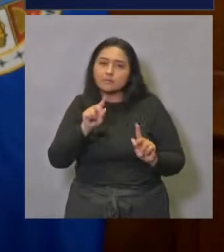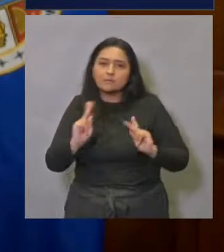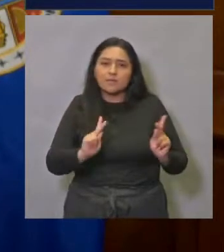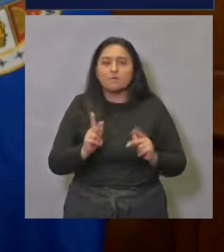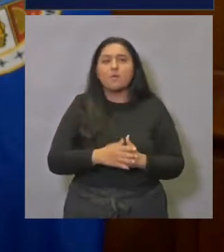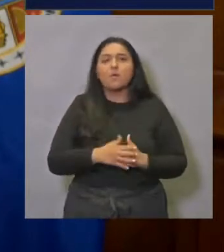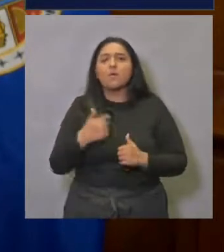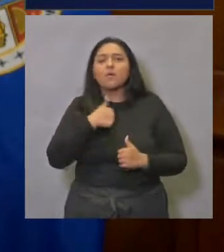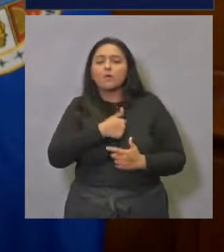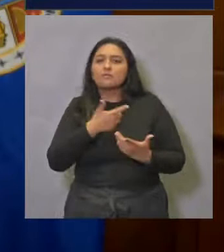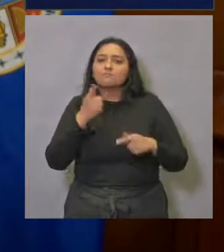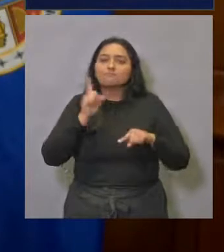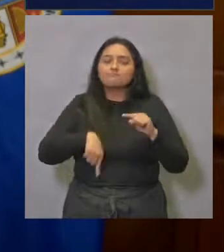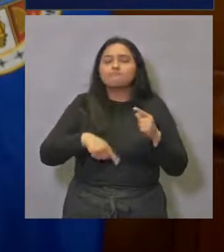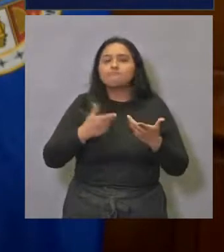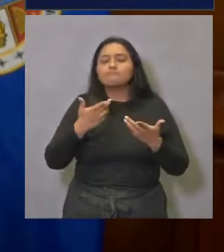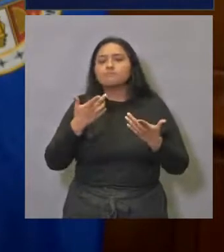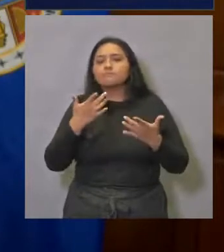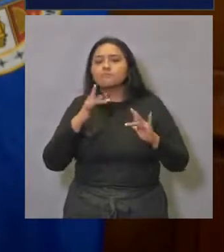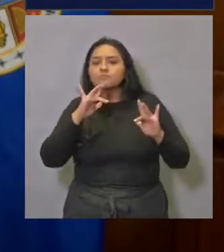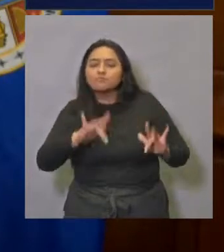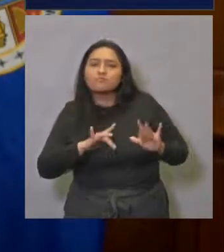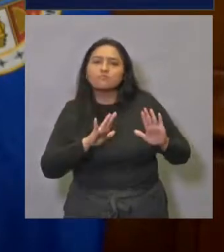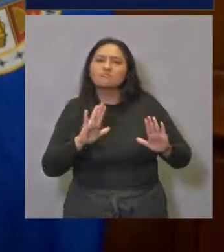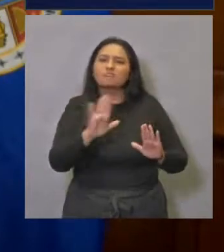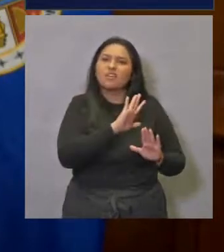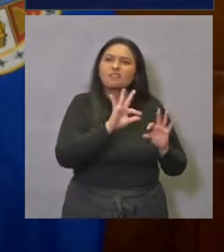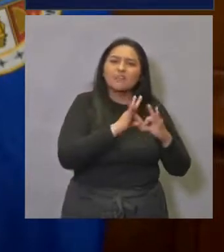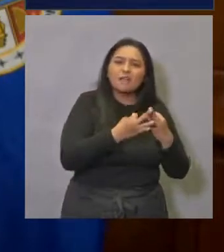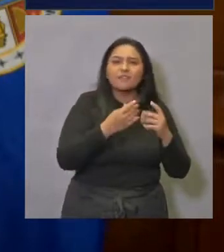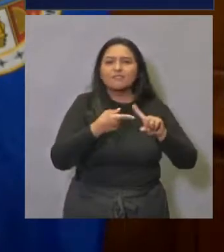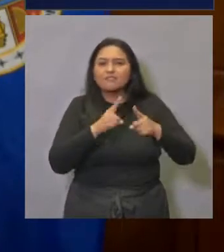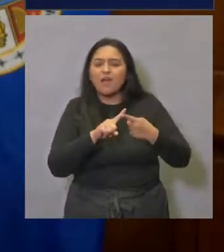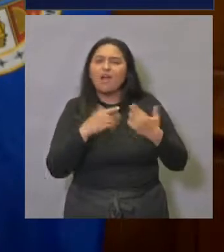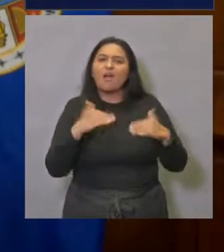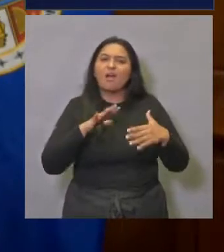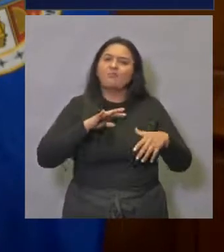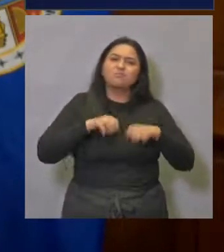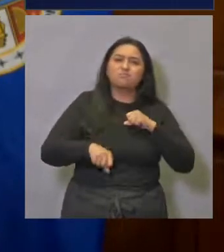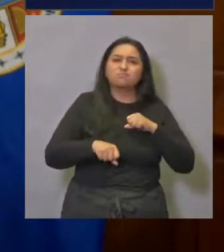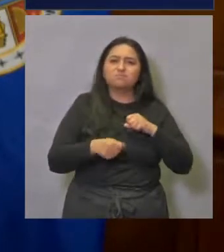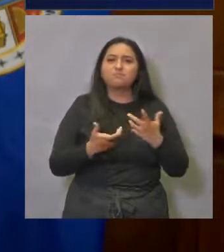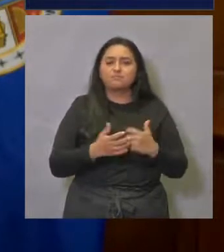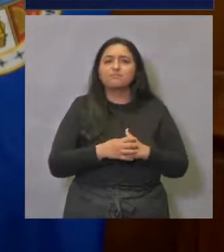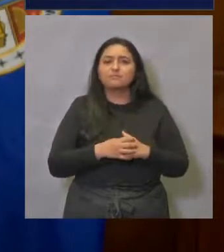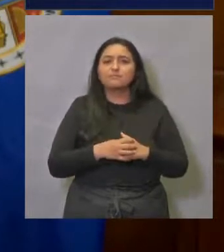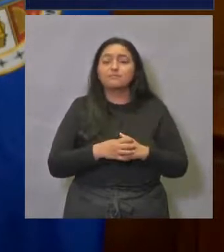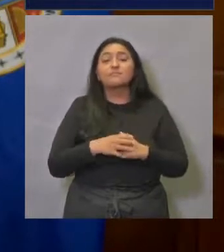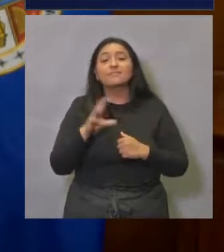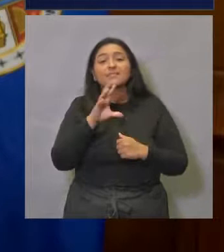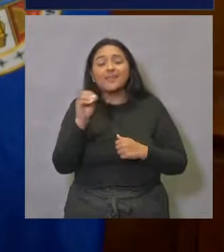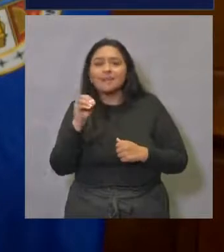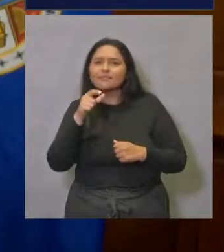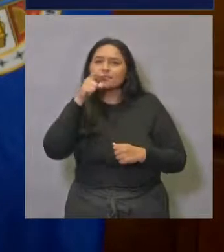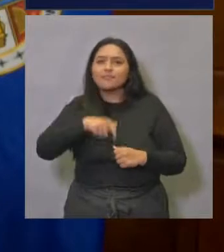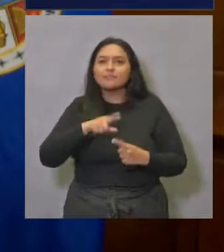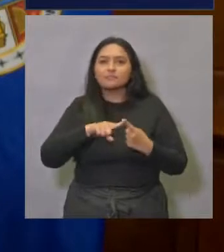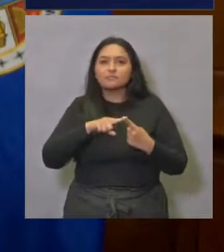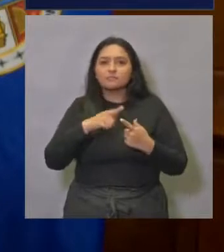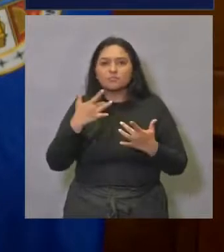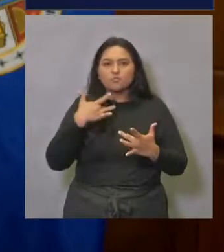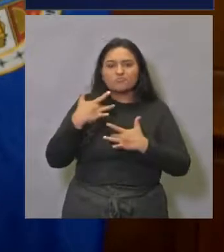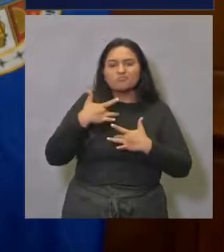ease the pain of their friends and their families throughout this pandemic. But on top of that, they shouldn't have to worry about significant